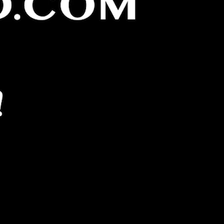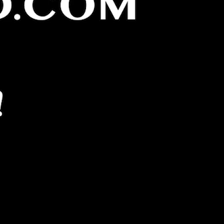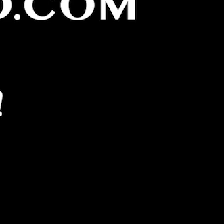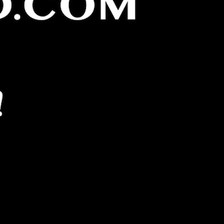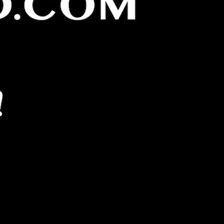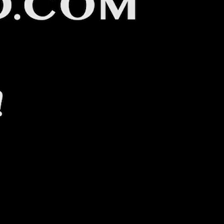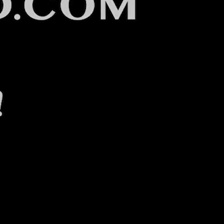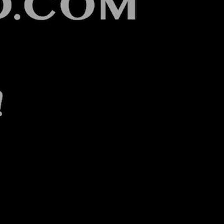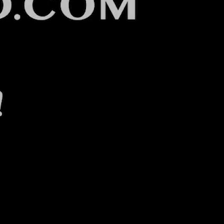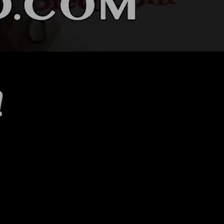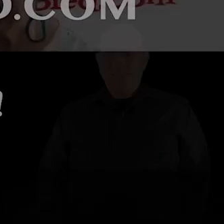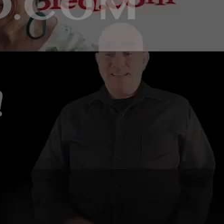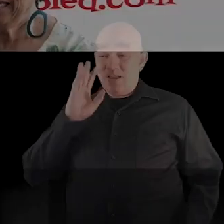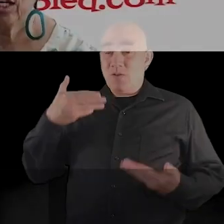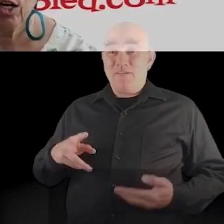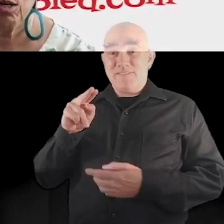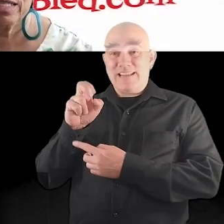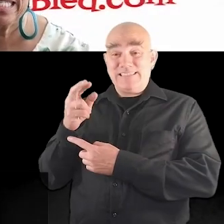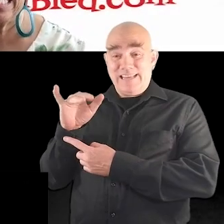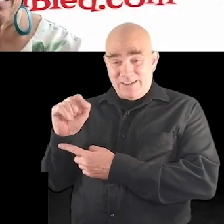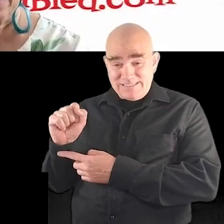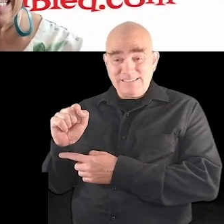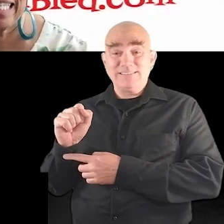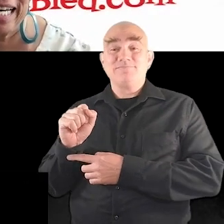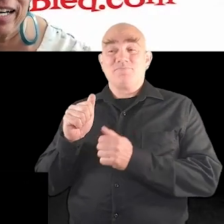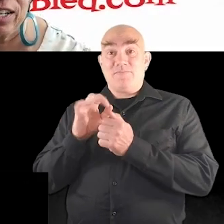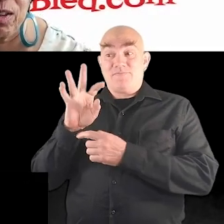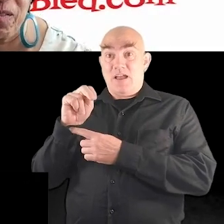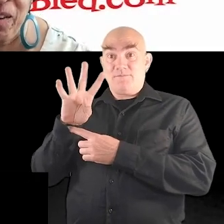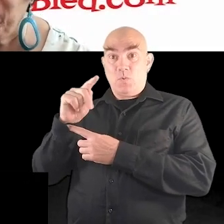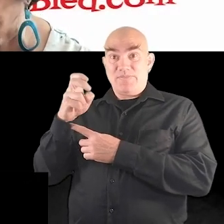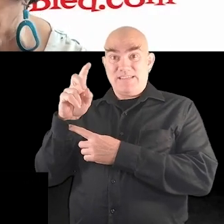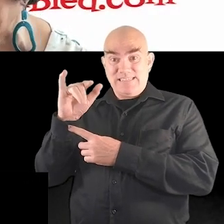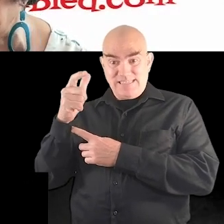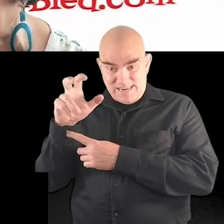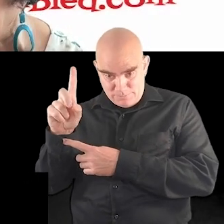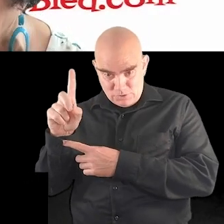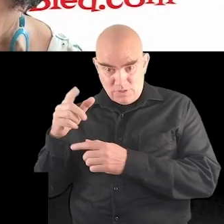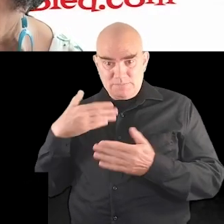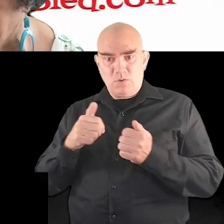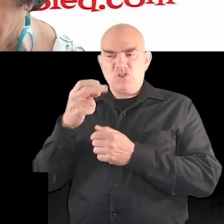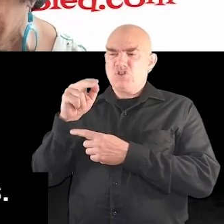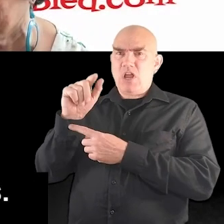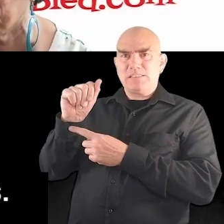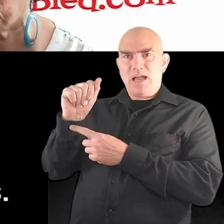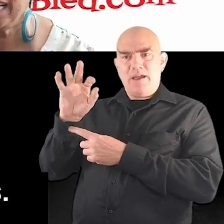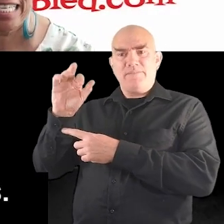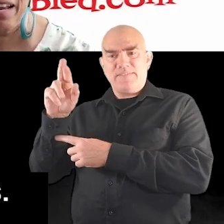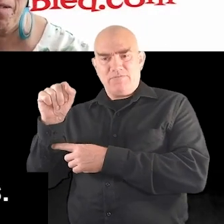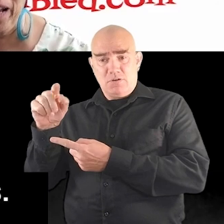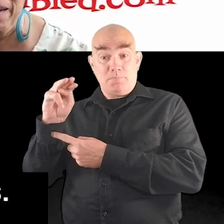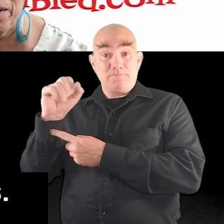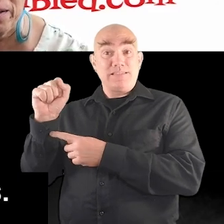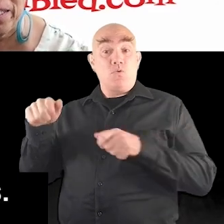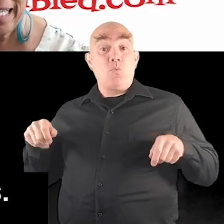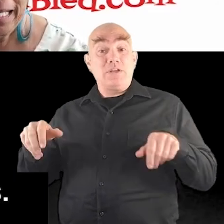www.funforthedisabled.com. We hope you enjoy! Hello, this is Vanessa Harris with Fun for the Disabled. I'm here with